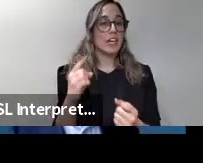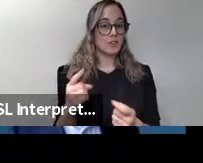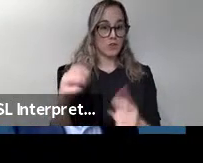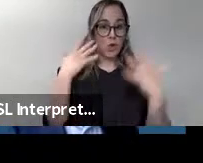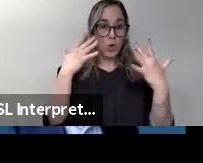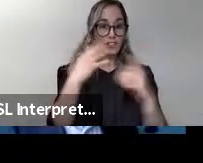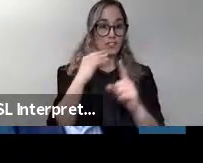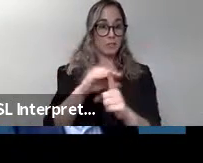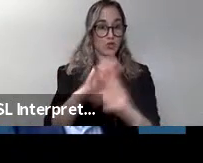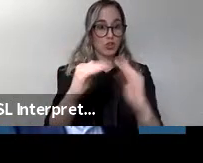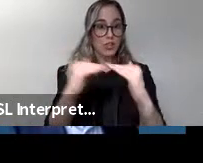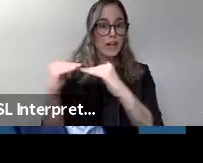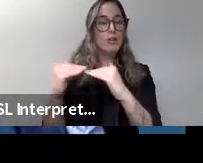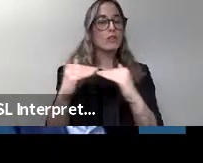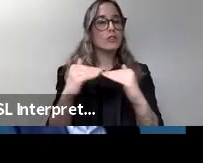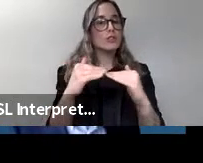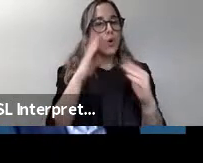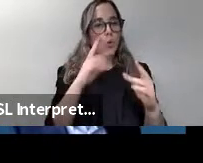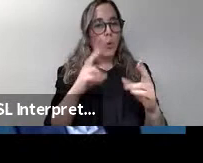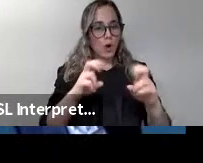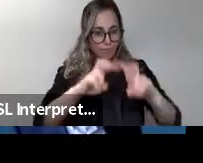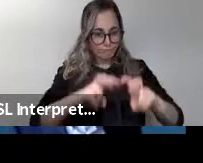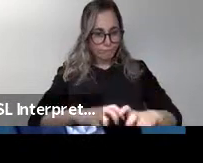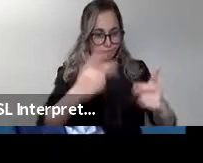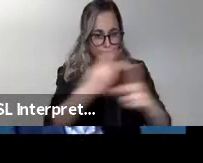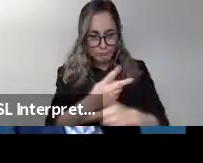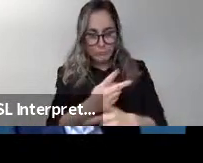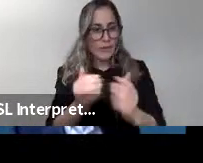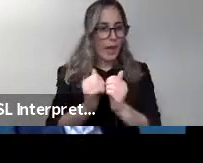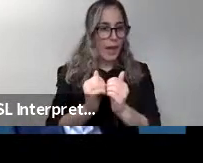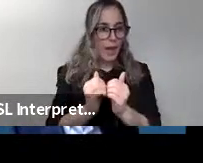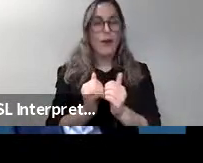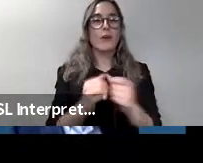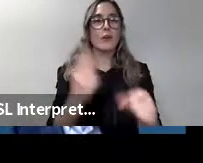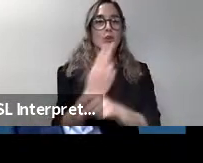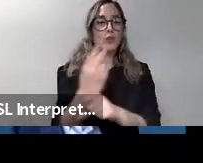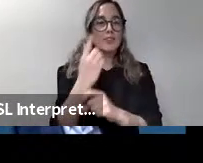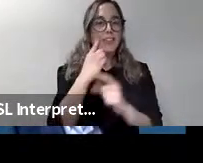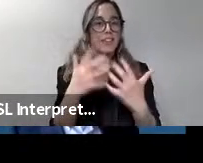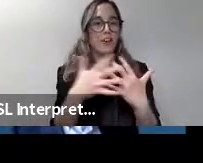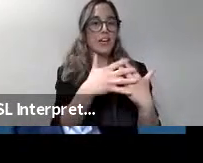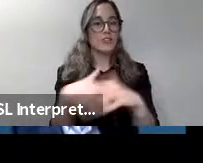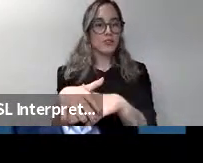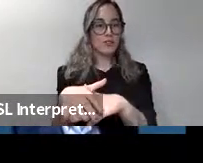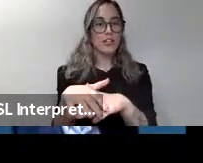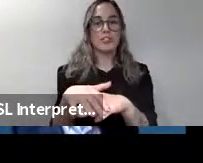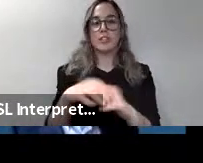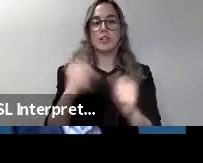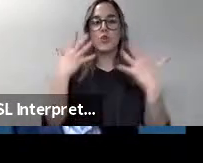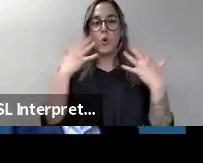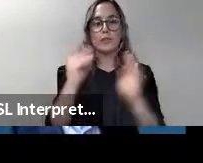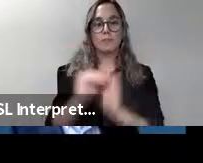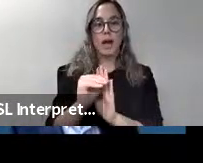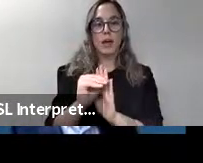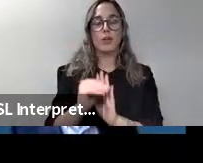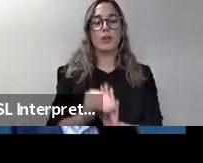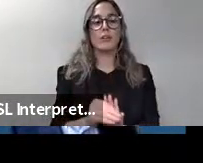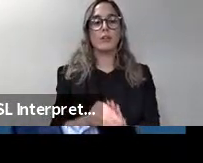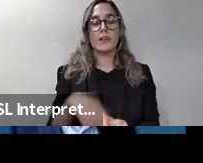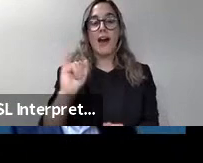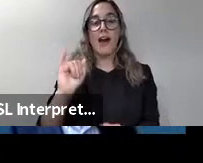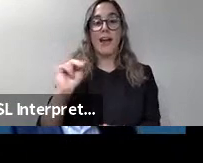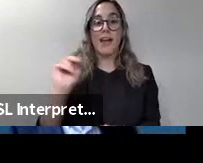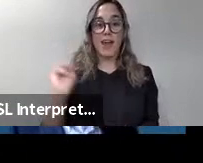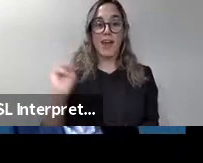for each airport via detailed aircraft noise modeling with FAA's Integrated Noise Model, or INM. Although INM